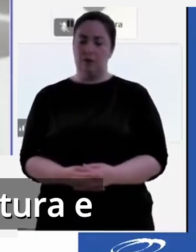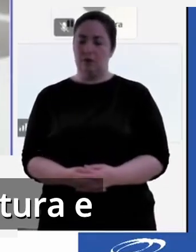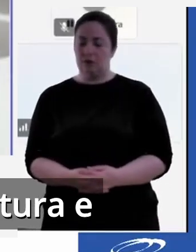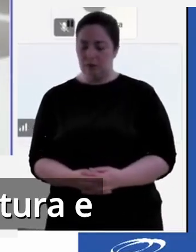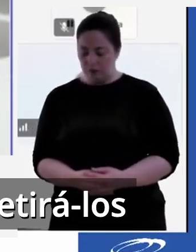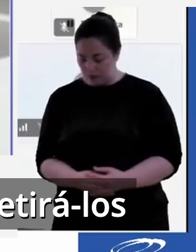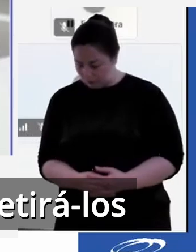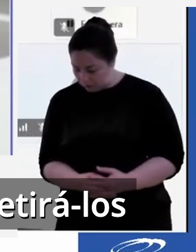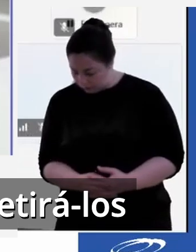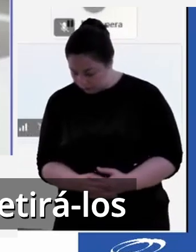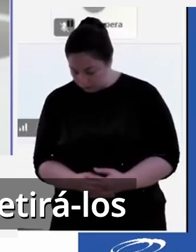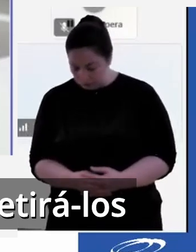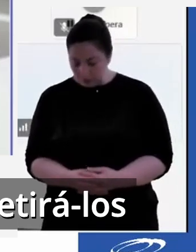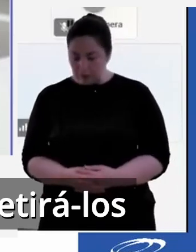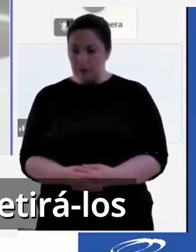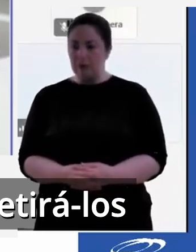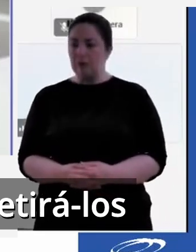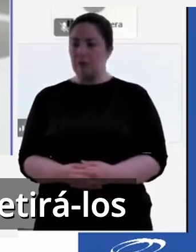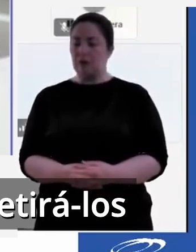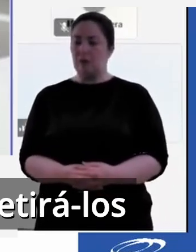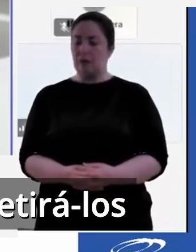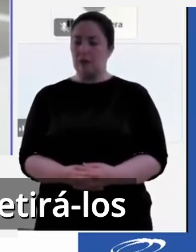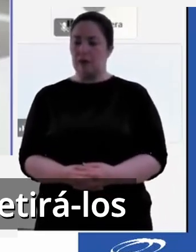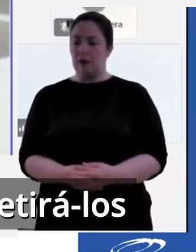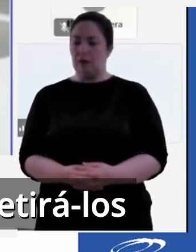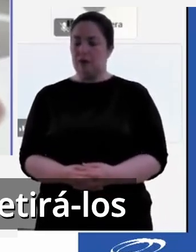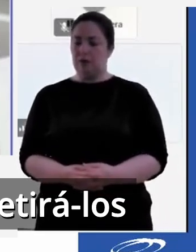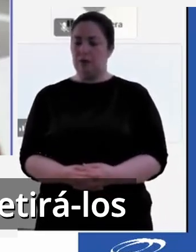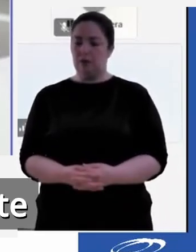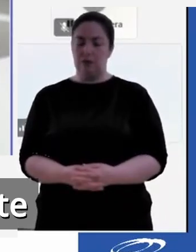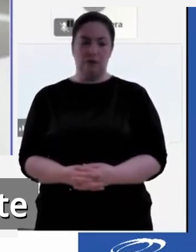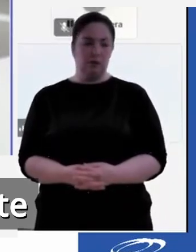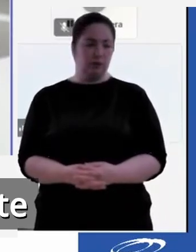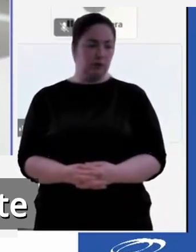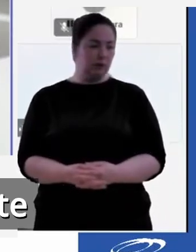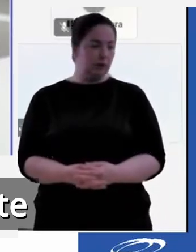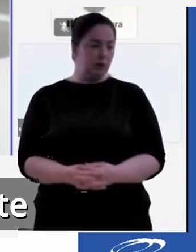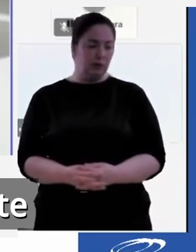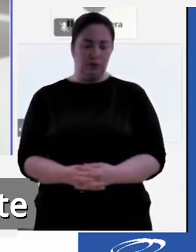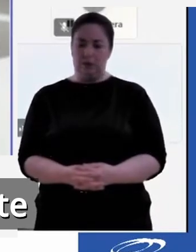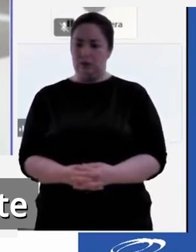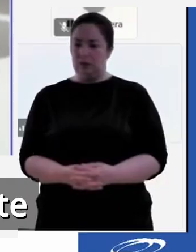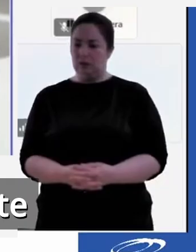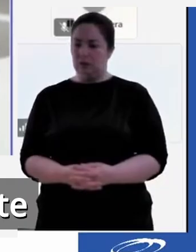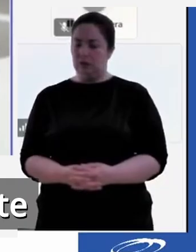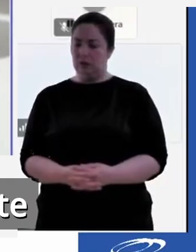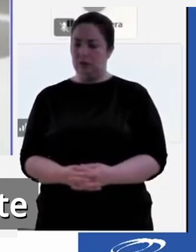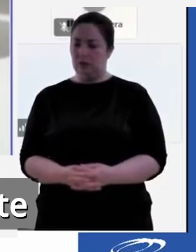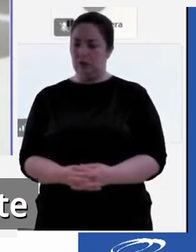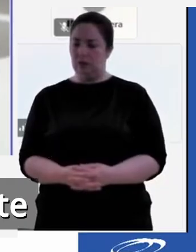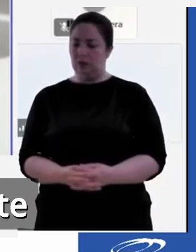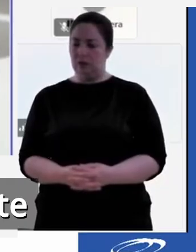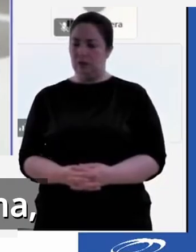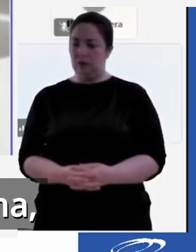blood culture bottles and then the instrument monitors them. And we don't need to pull them out and take a look at the plates and broths